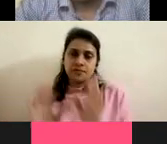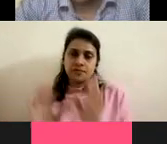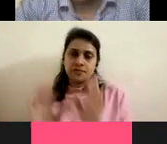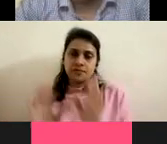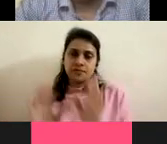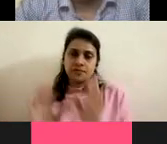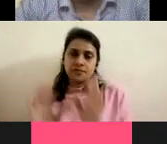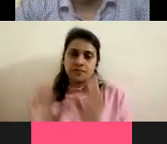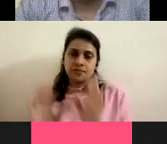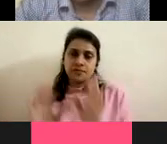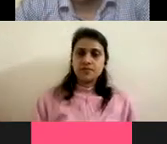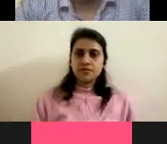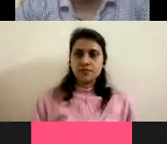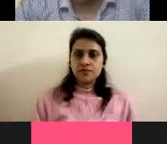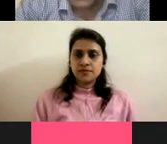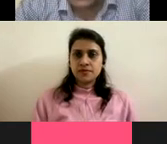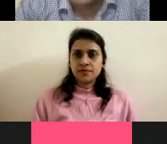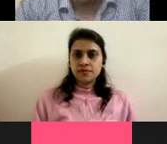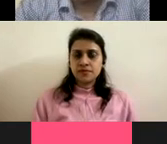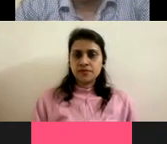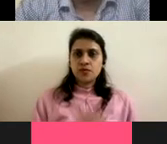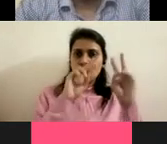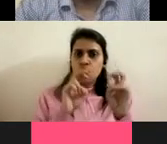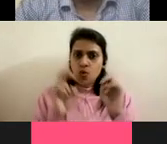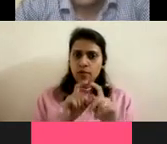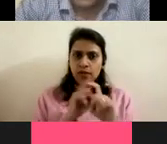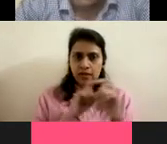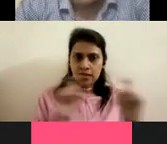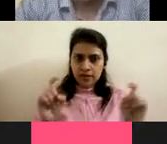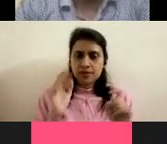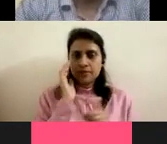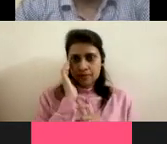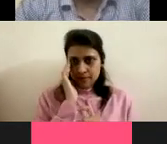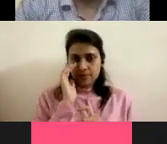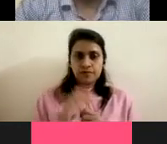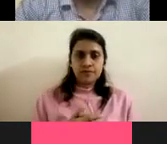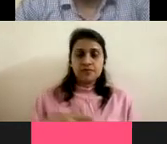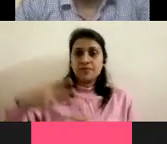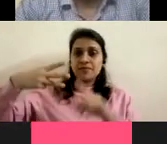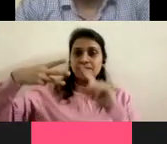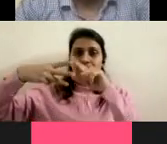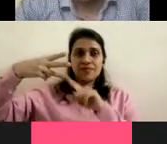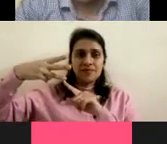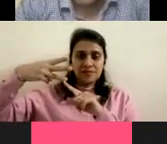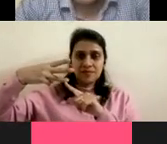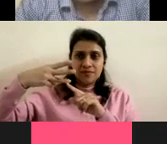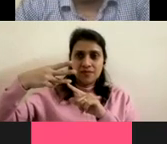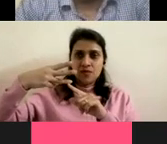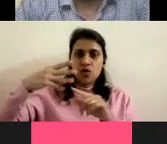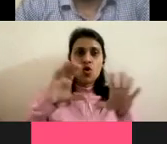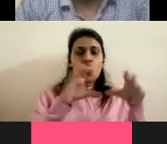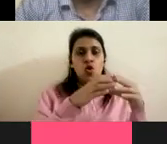Okay. Have you made a note of these topics, please? Disability and impairment, sympathy and empathy,